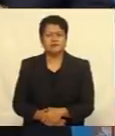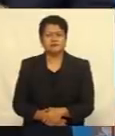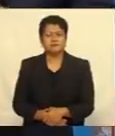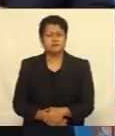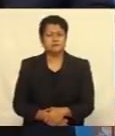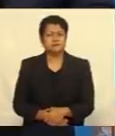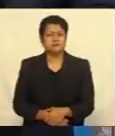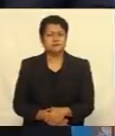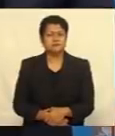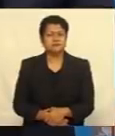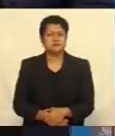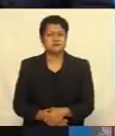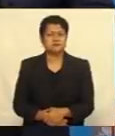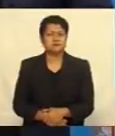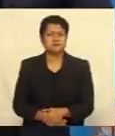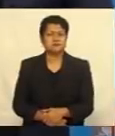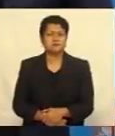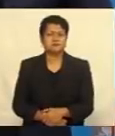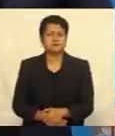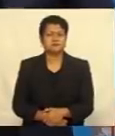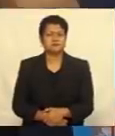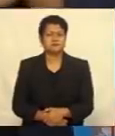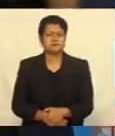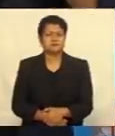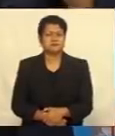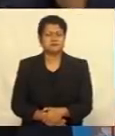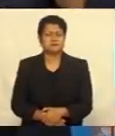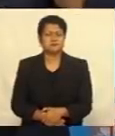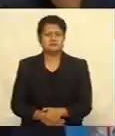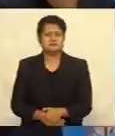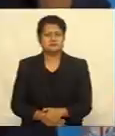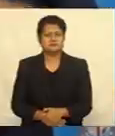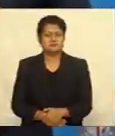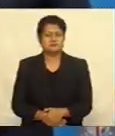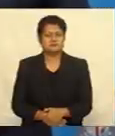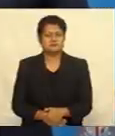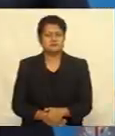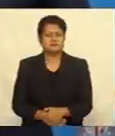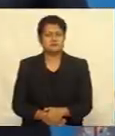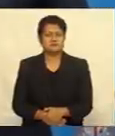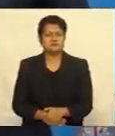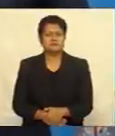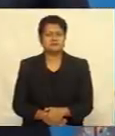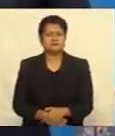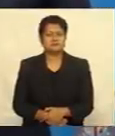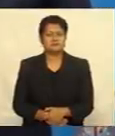sense, that we would be a little bit more caring,